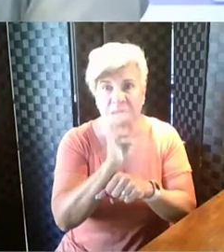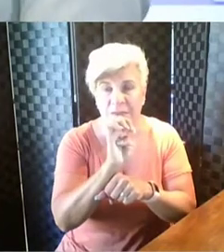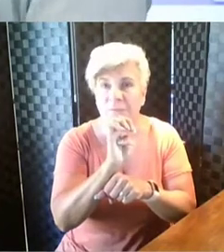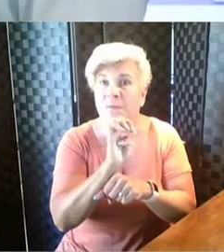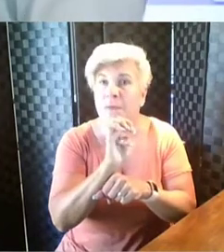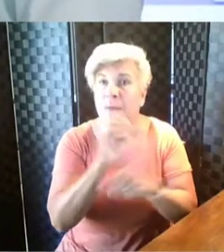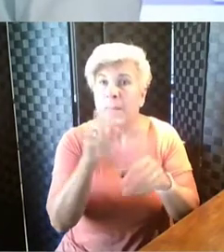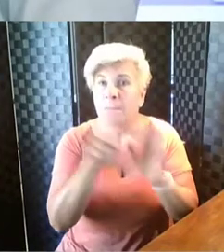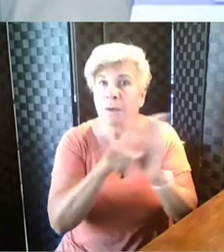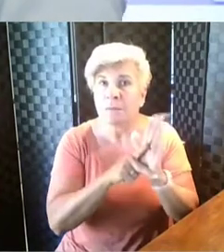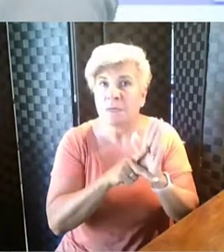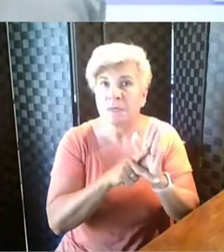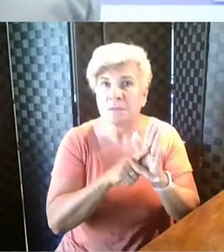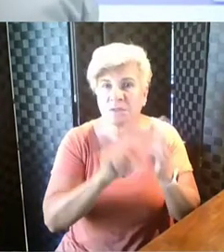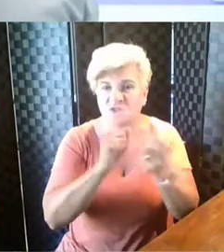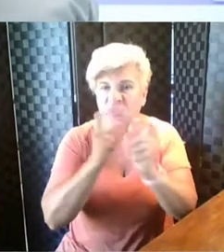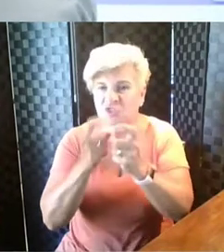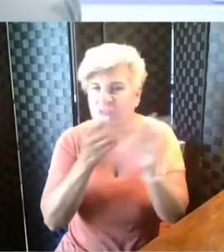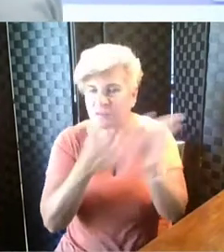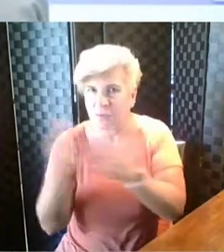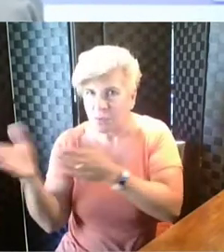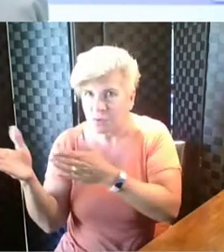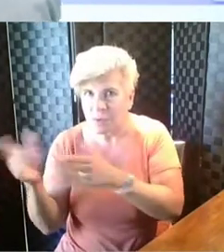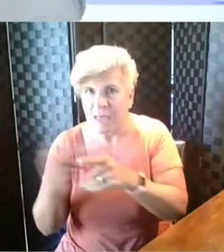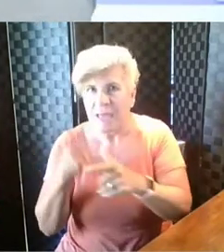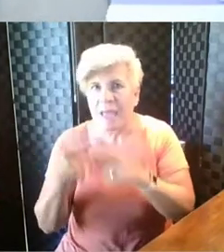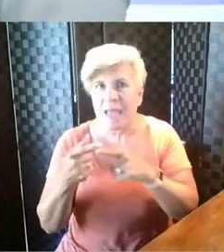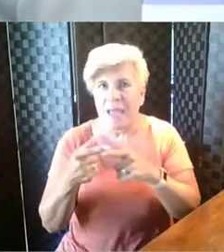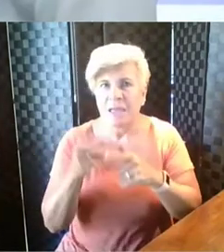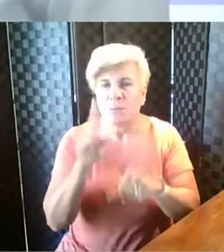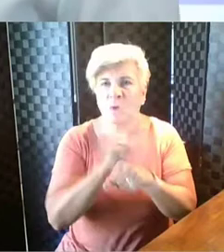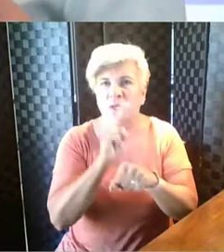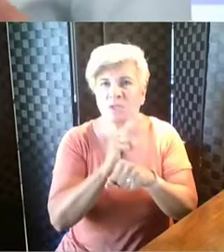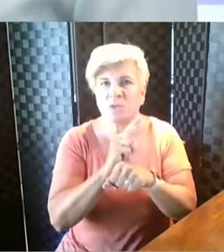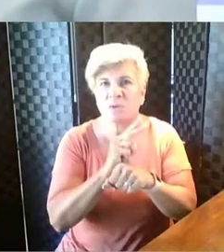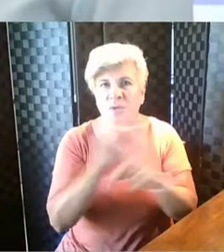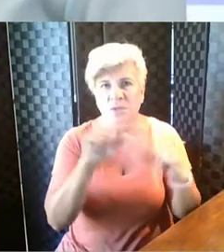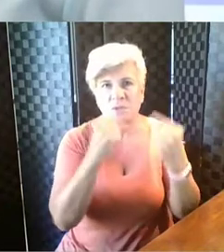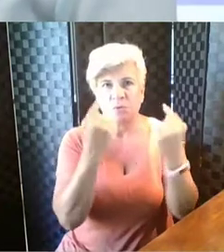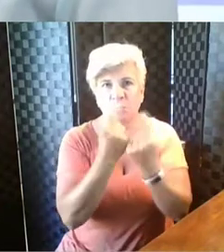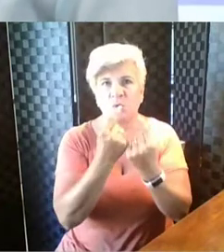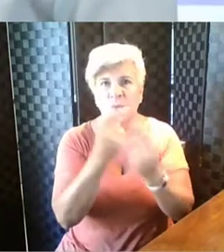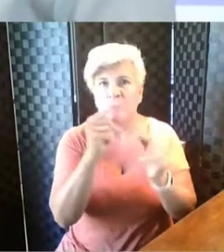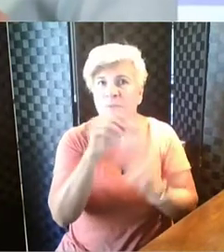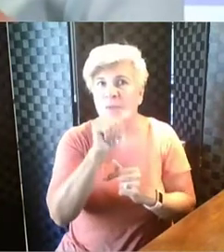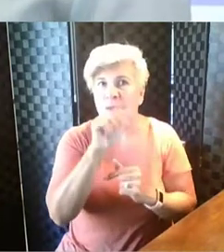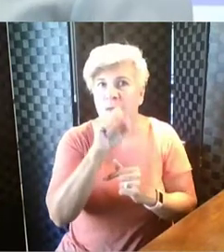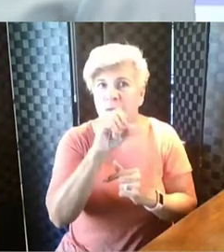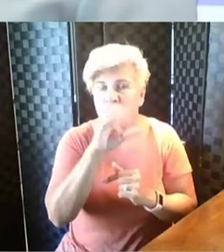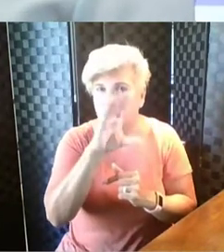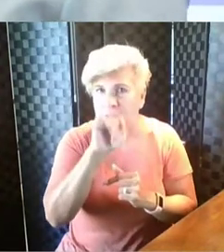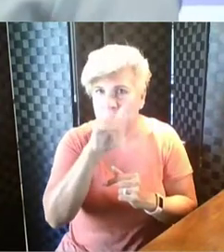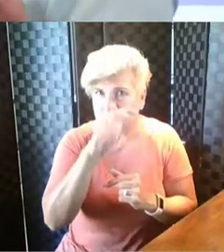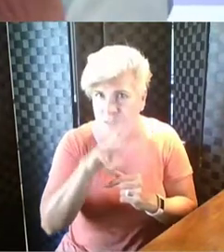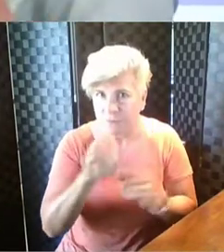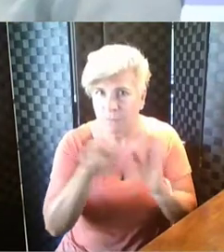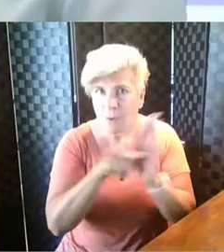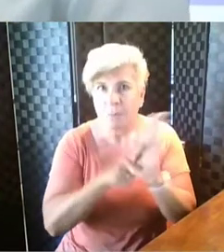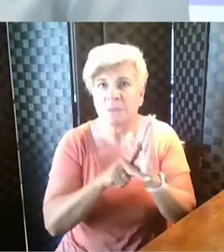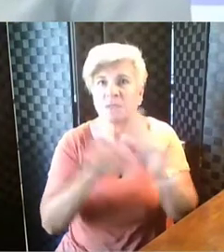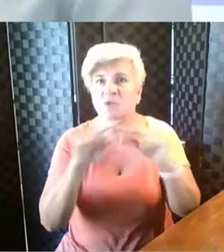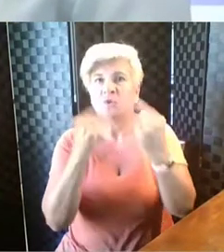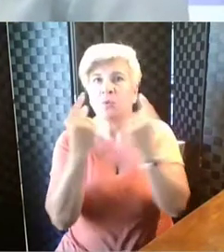put the like ones together. And then we used our associative property to group the numbers that were the same and add that way to make